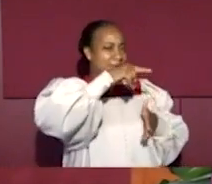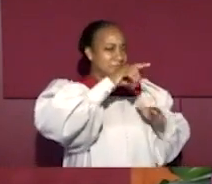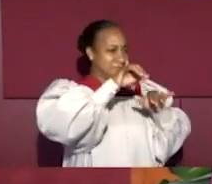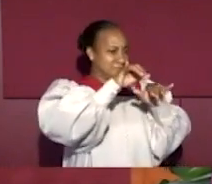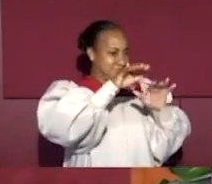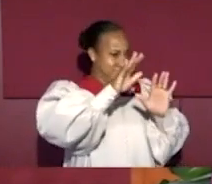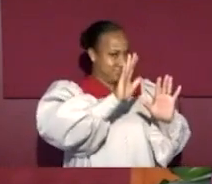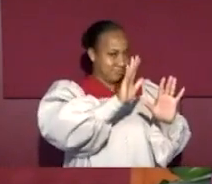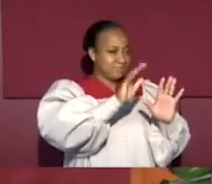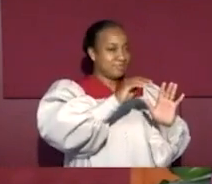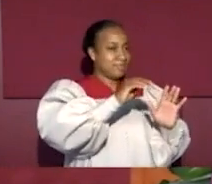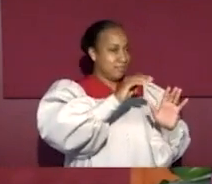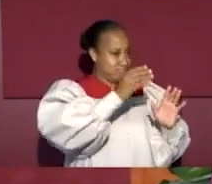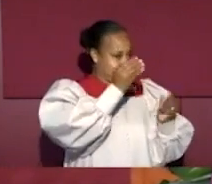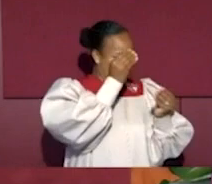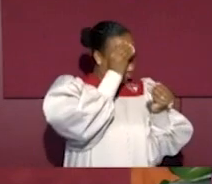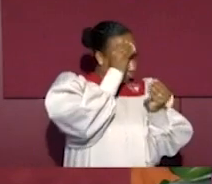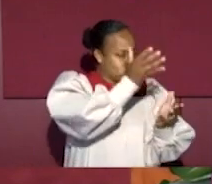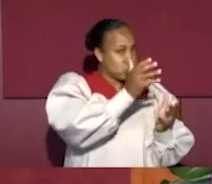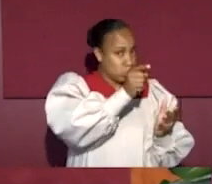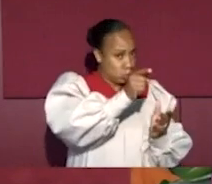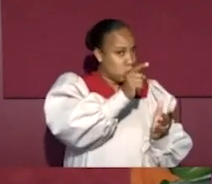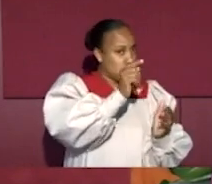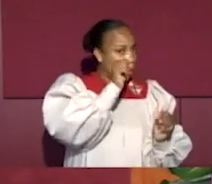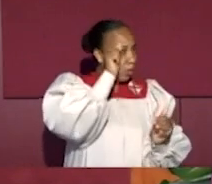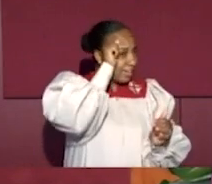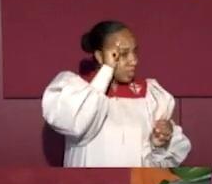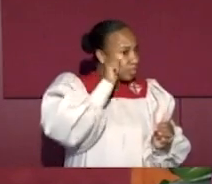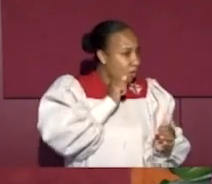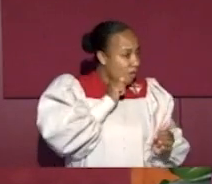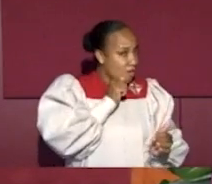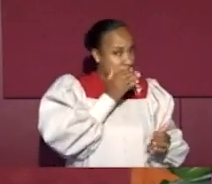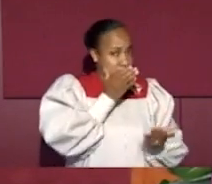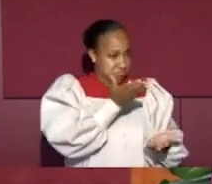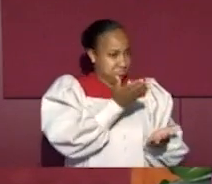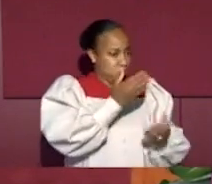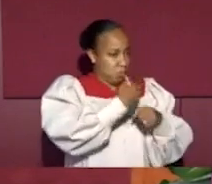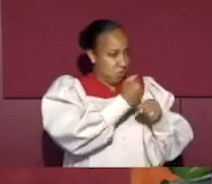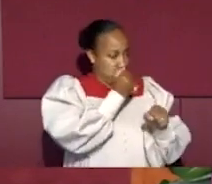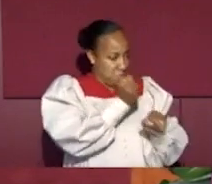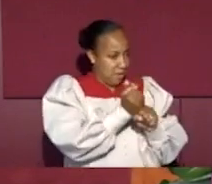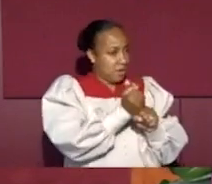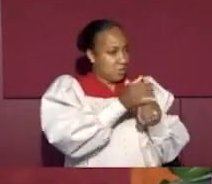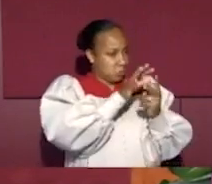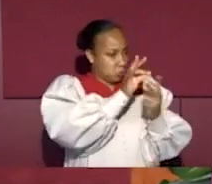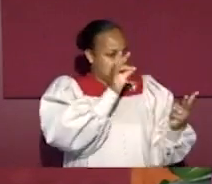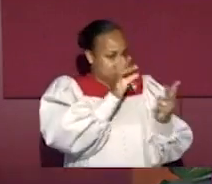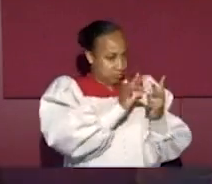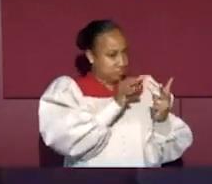them know that you're grown now. Amen? So you make some choices and you get the consequences.